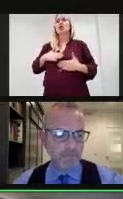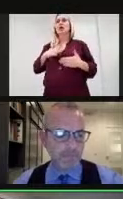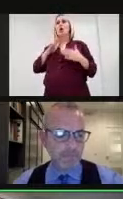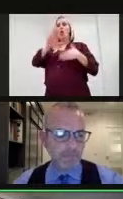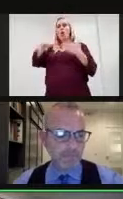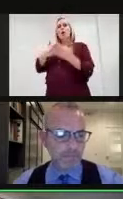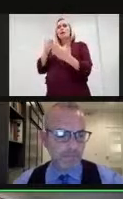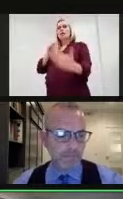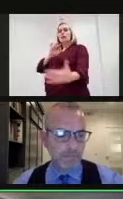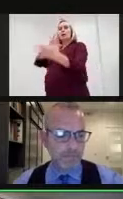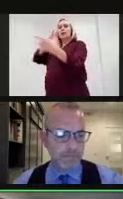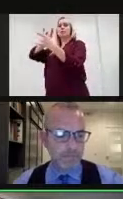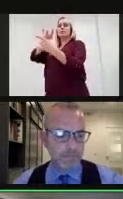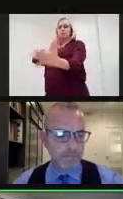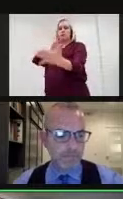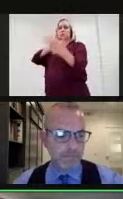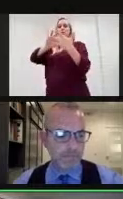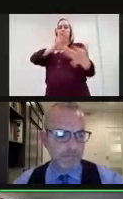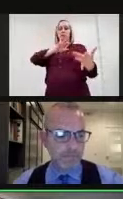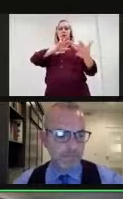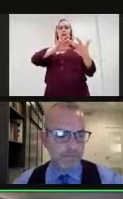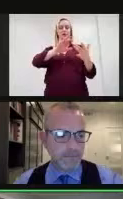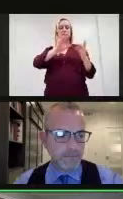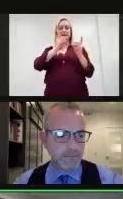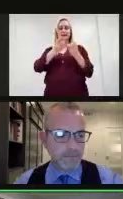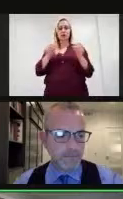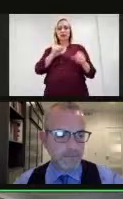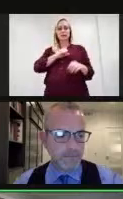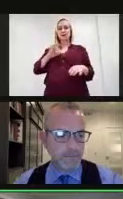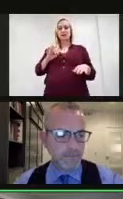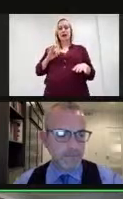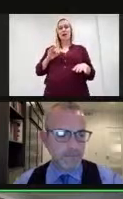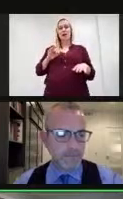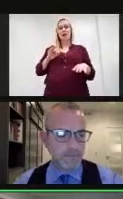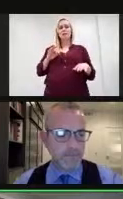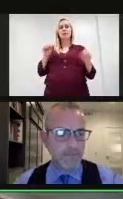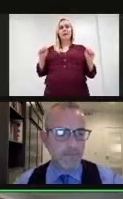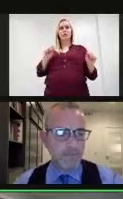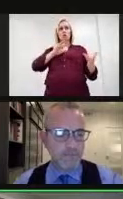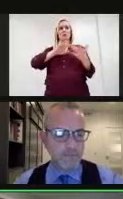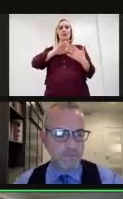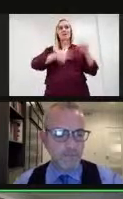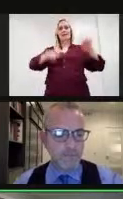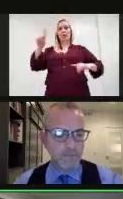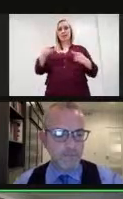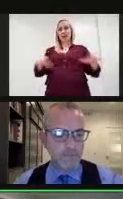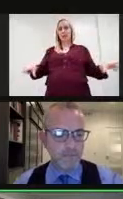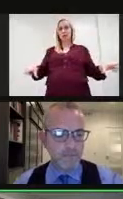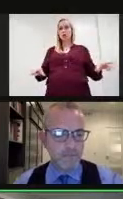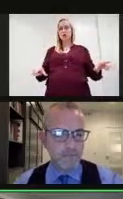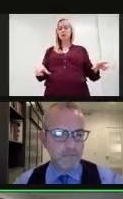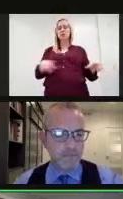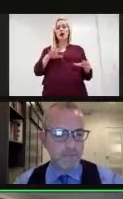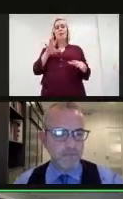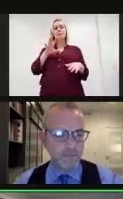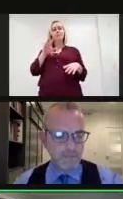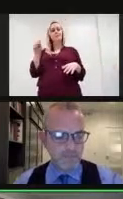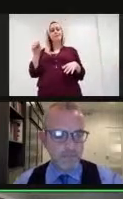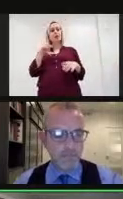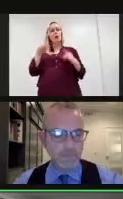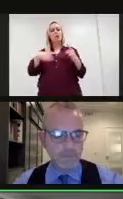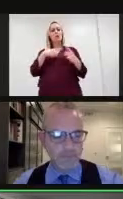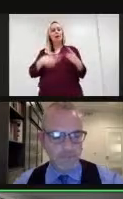district staff did in engaging the various language communities. And when you see our